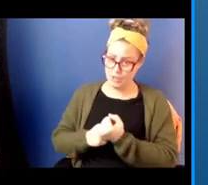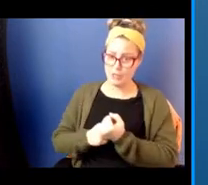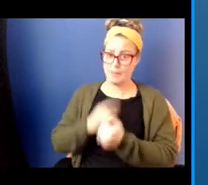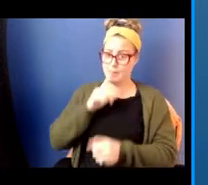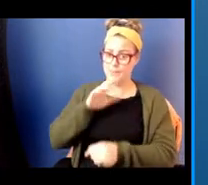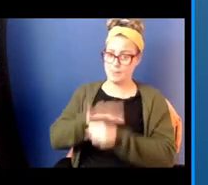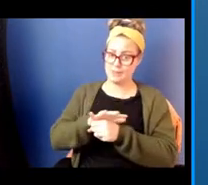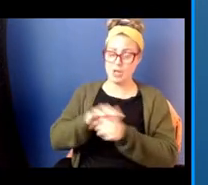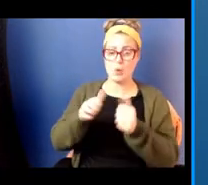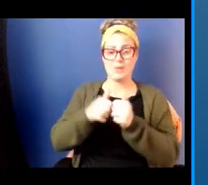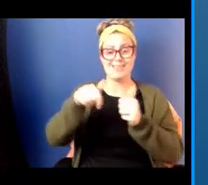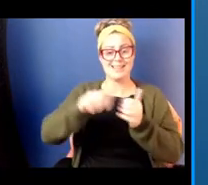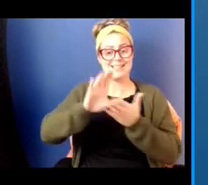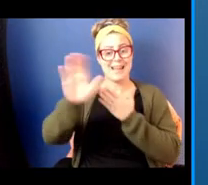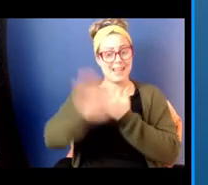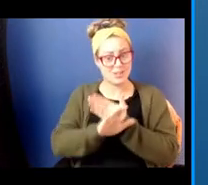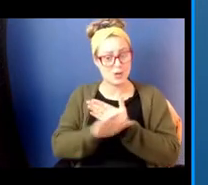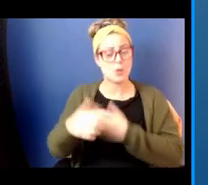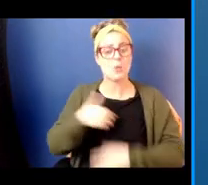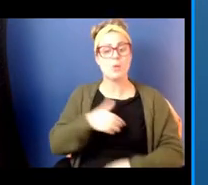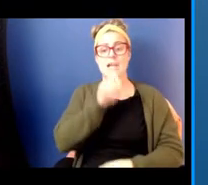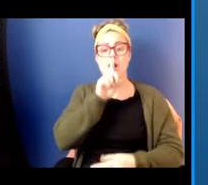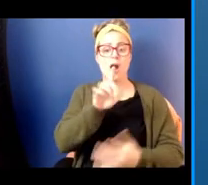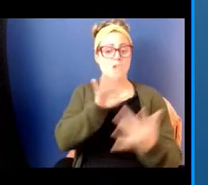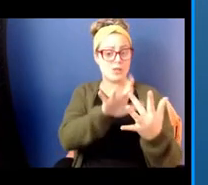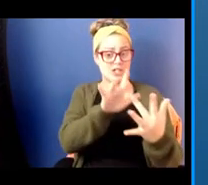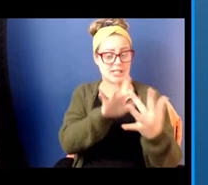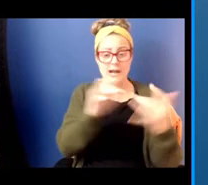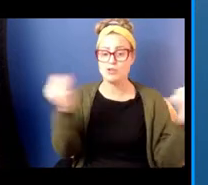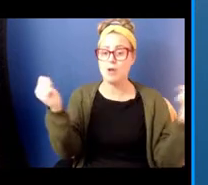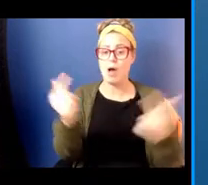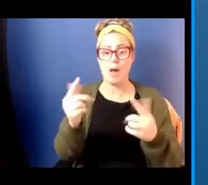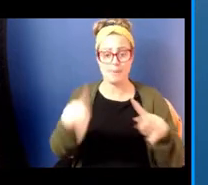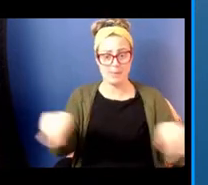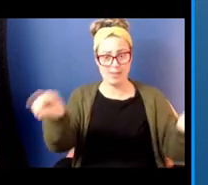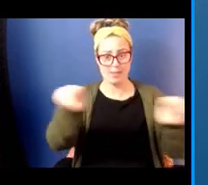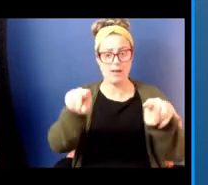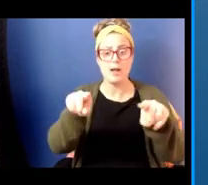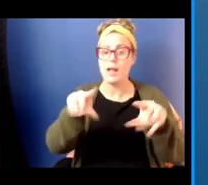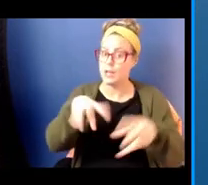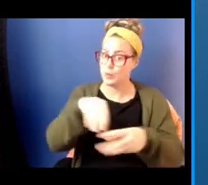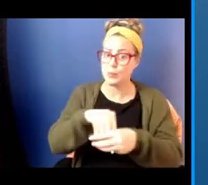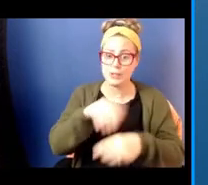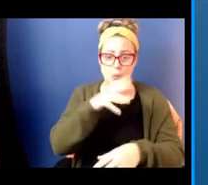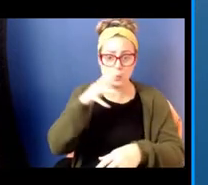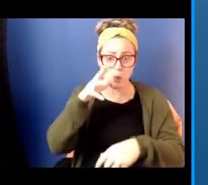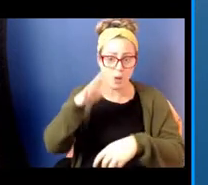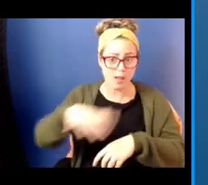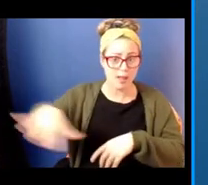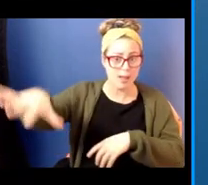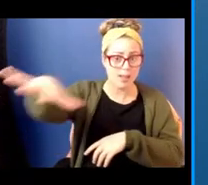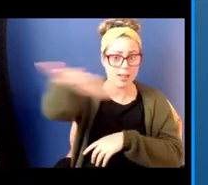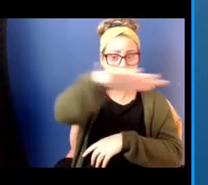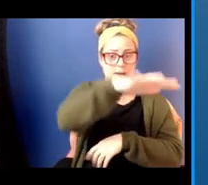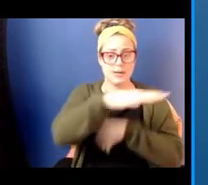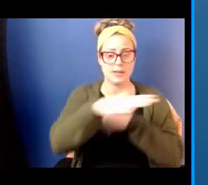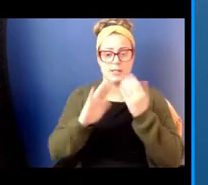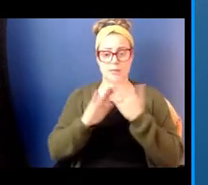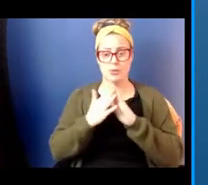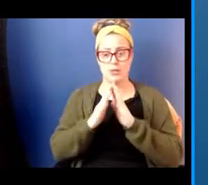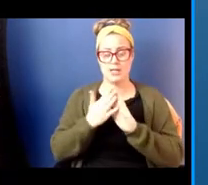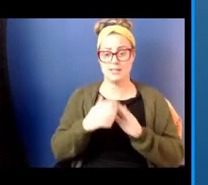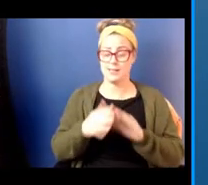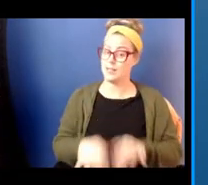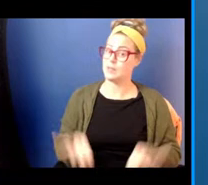to people from all communities including rural communities I think it is important to recognize our chairman